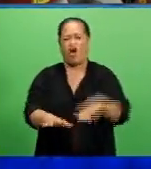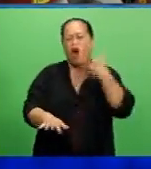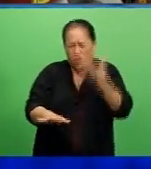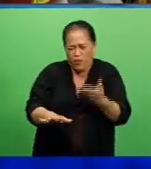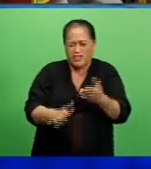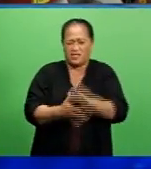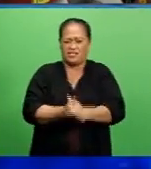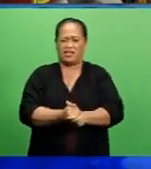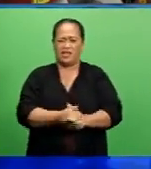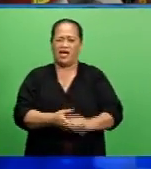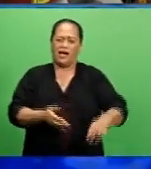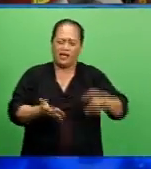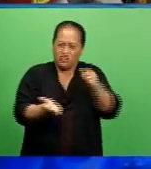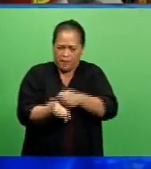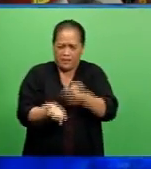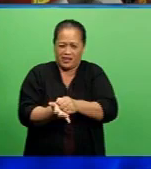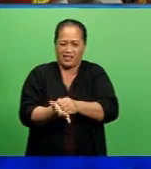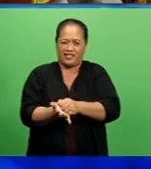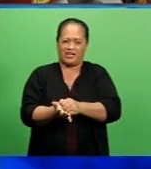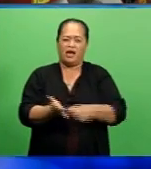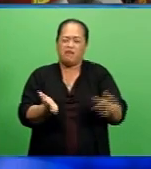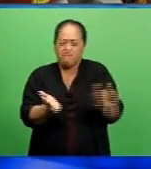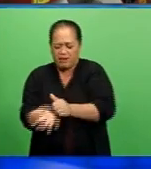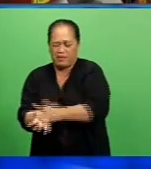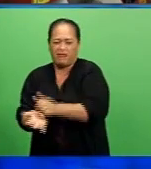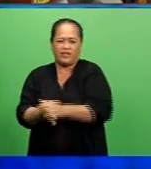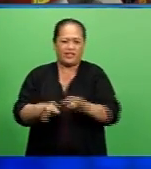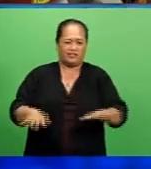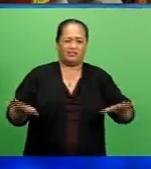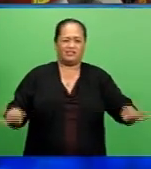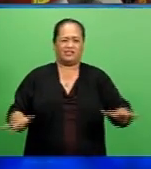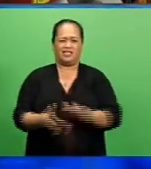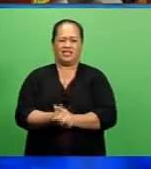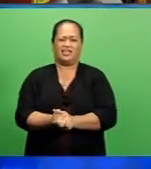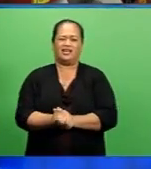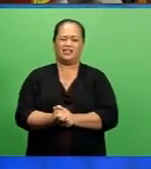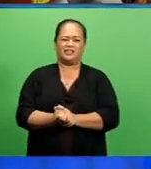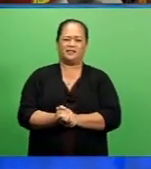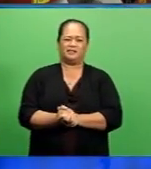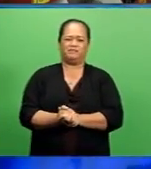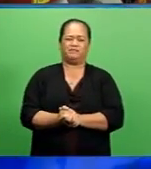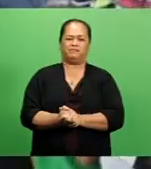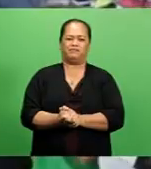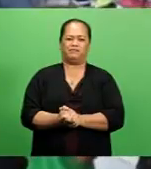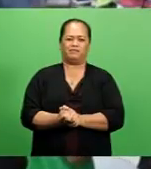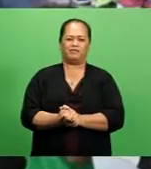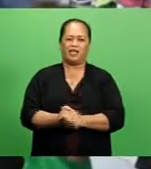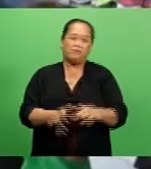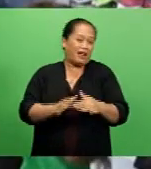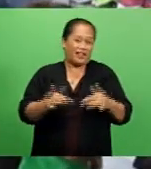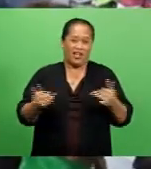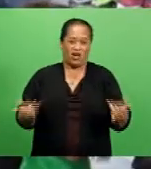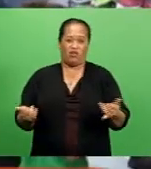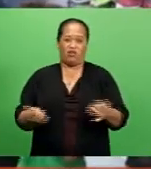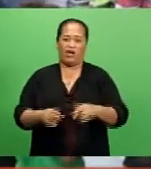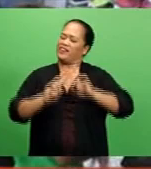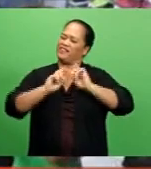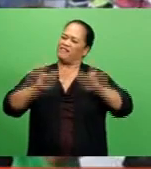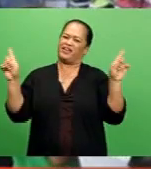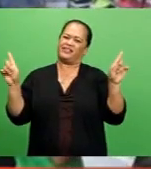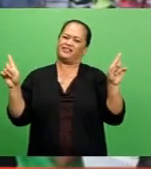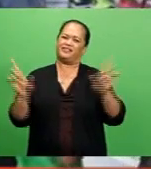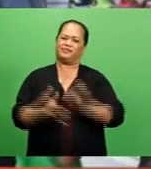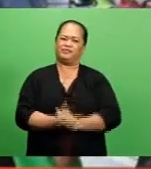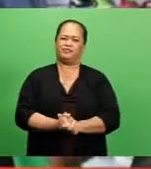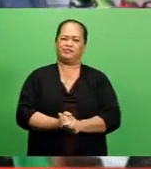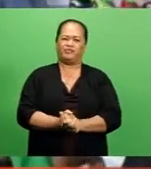their back-to-school shopping. However, this year has been different. Jeshulal reports. Some prominent